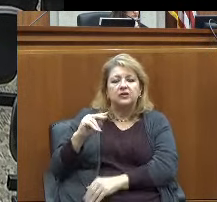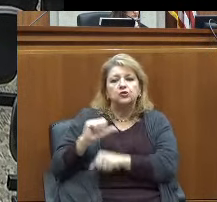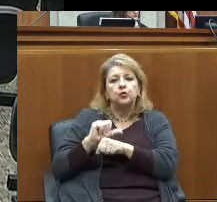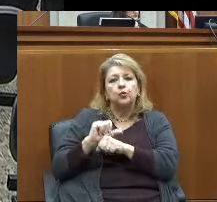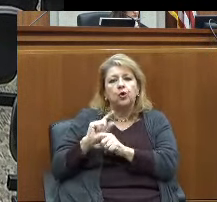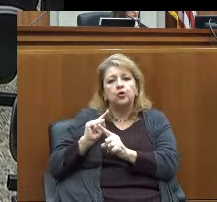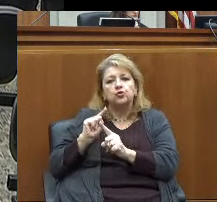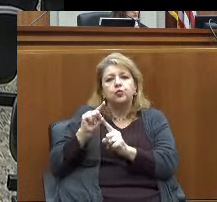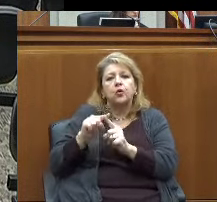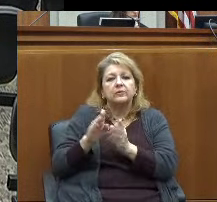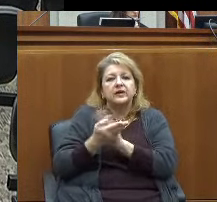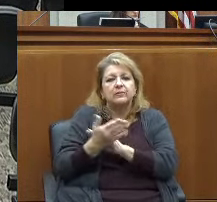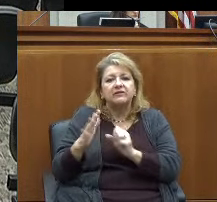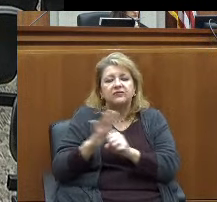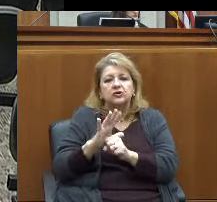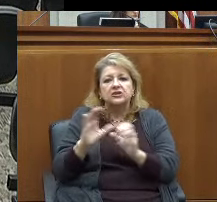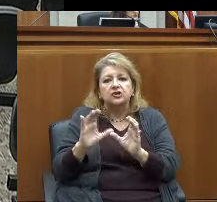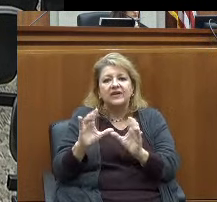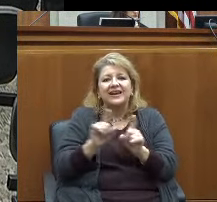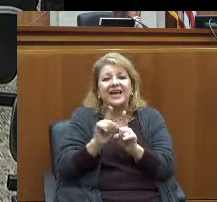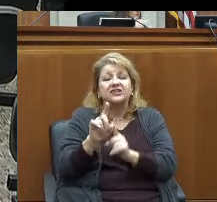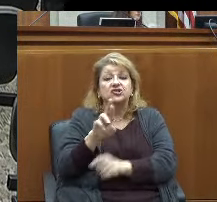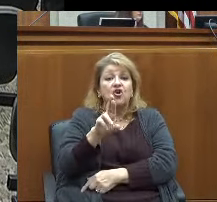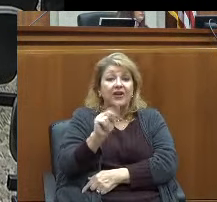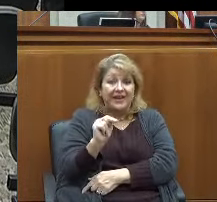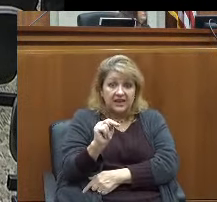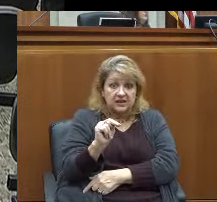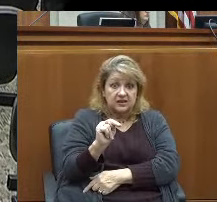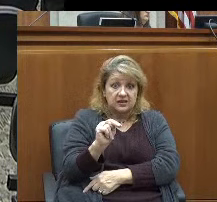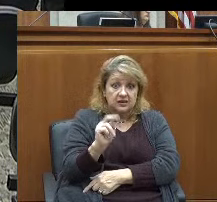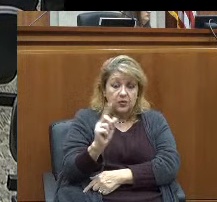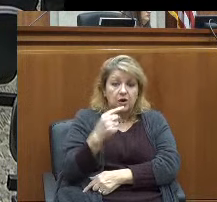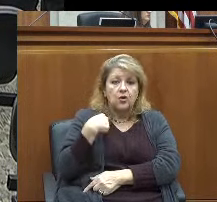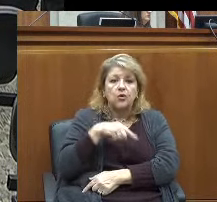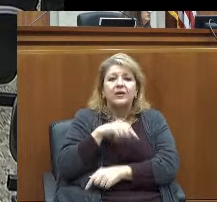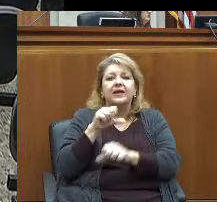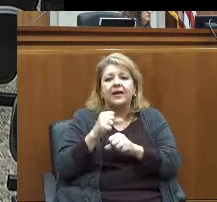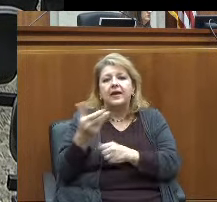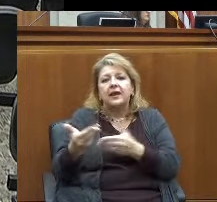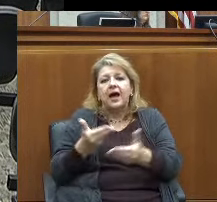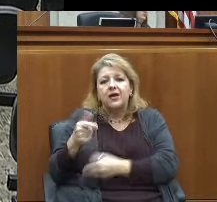toward becoming fully certified as an RN where we can hire them.